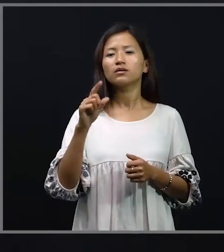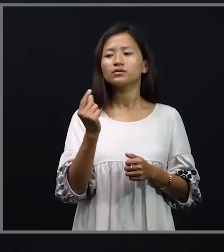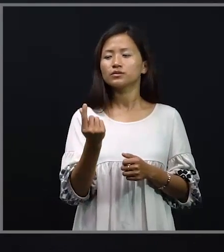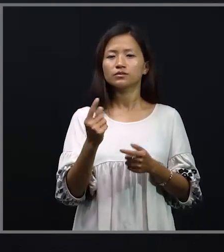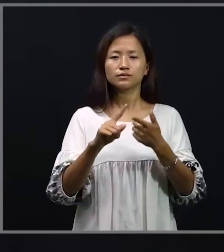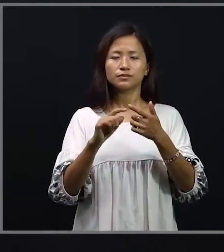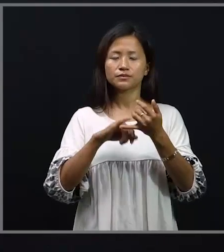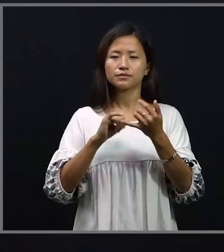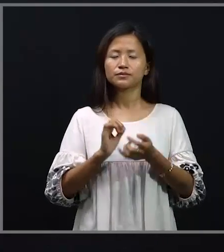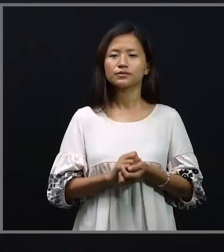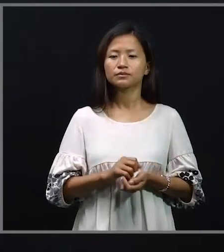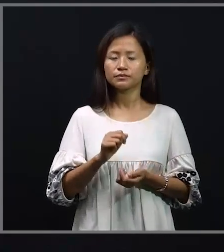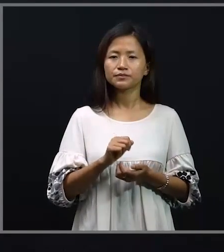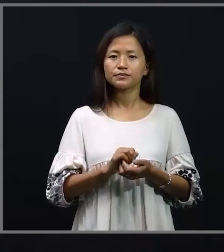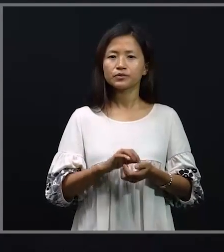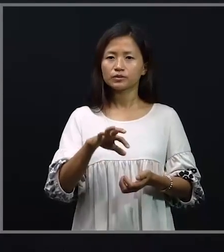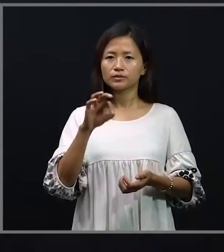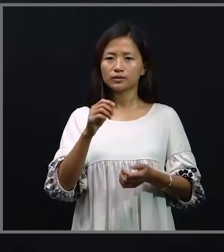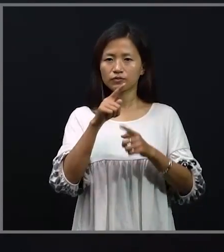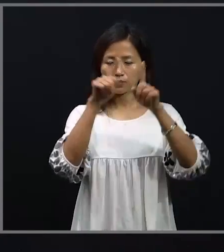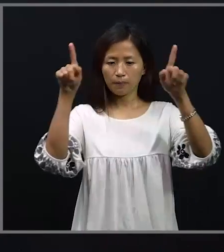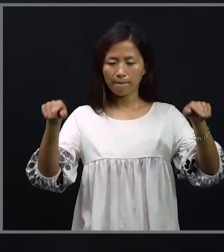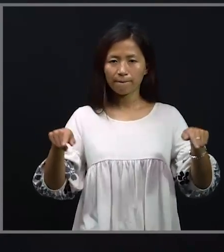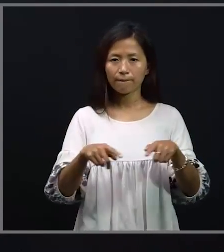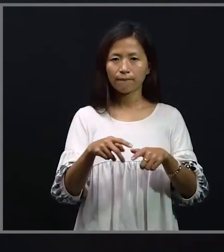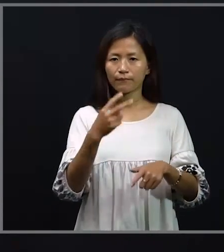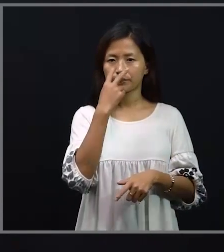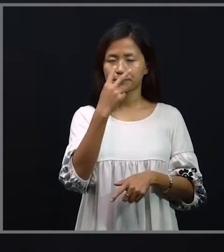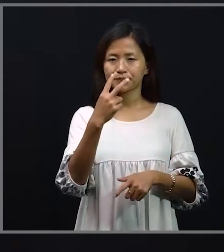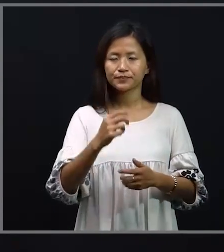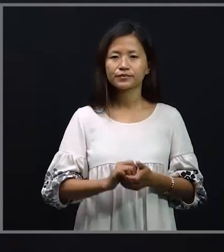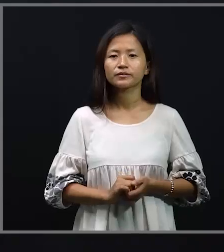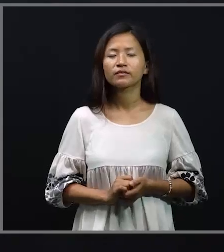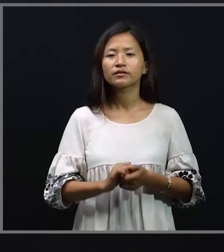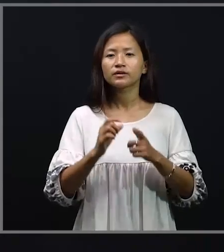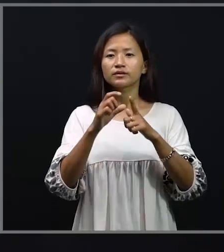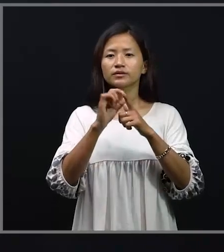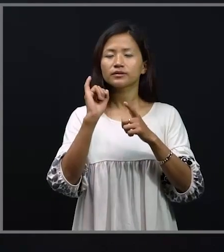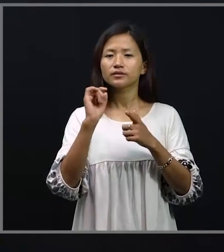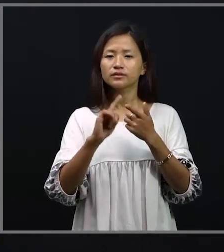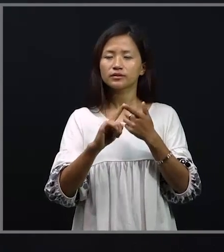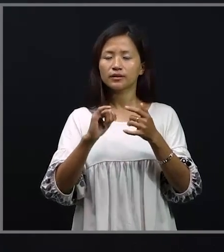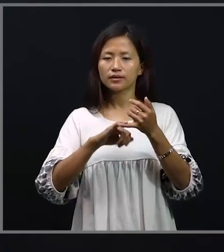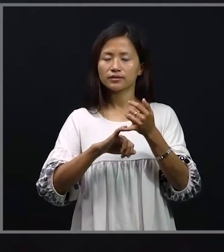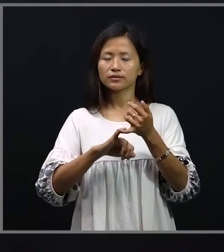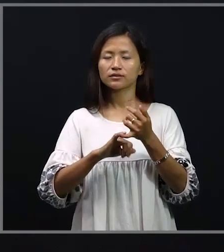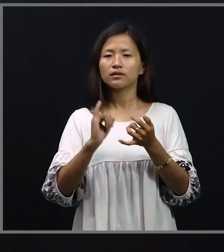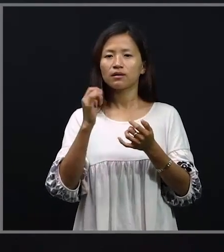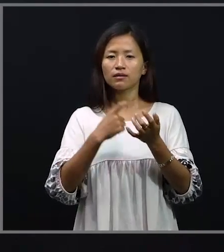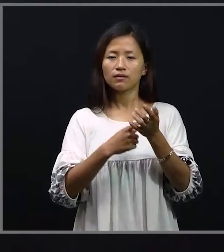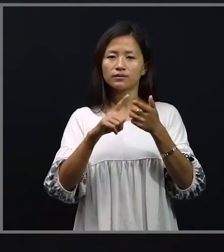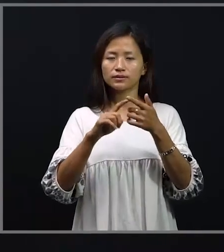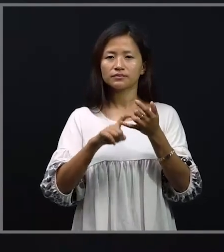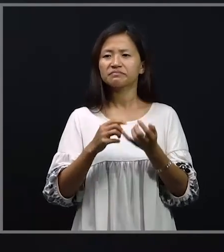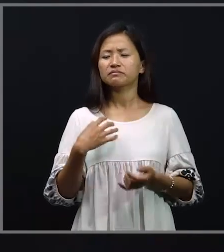Okay, here we'll take this values. It talks about the desires. Okay, our desires, maybe our